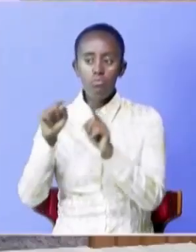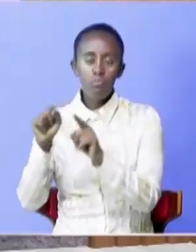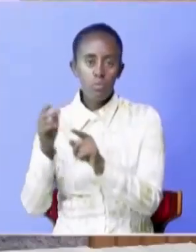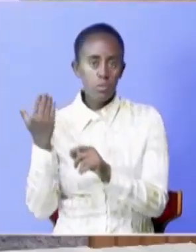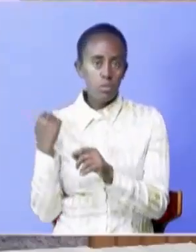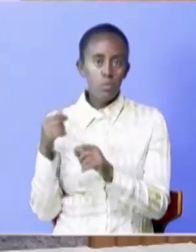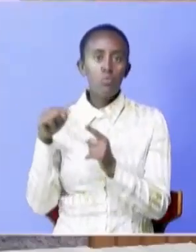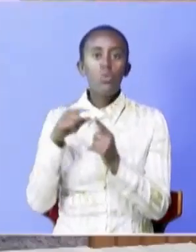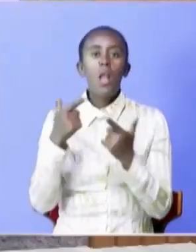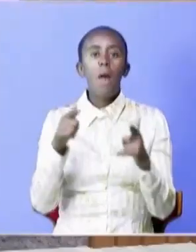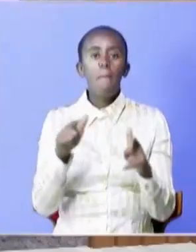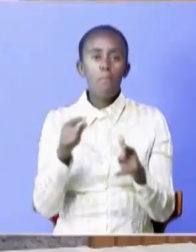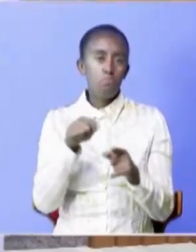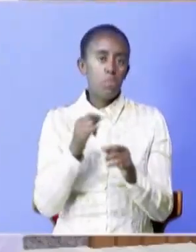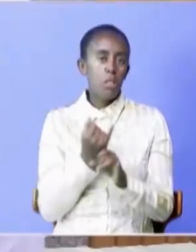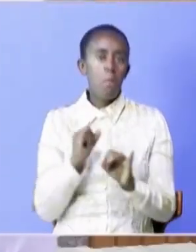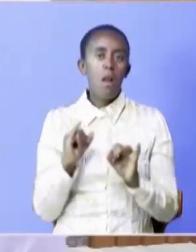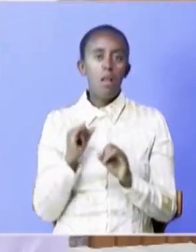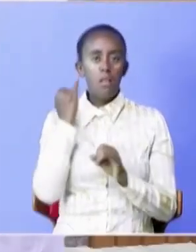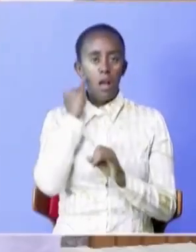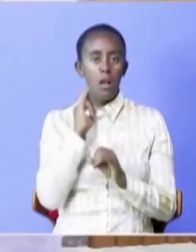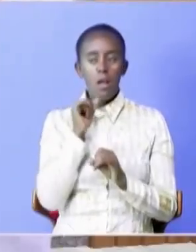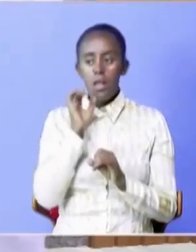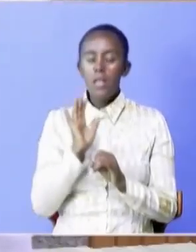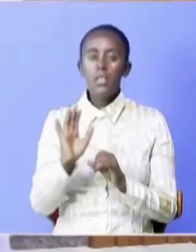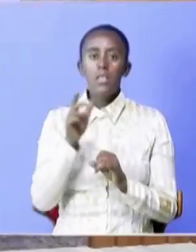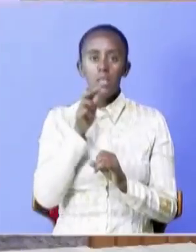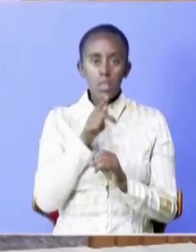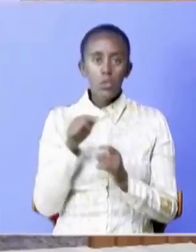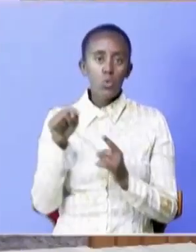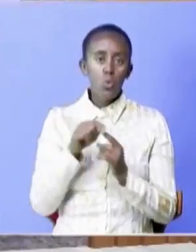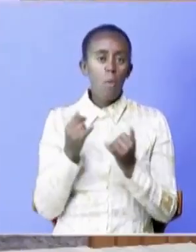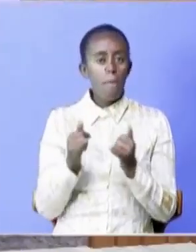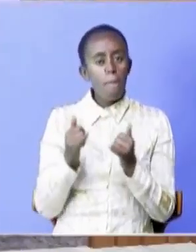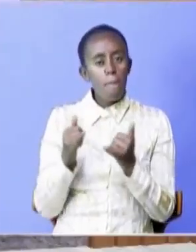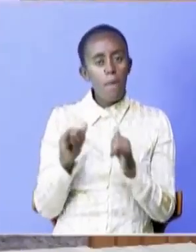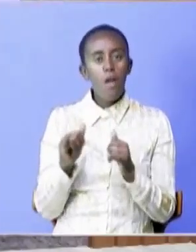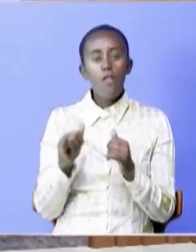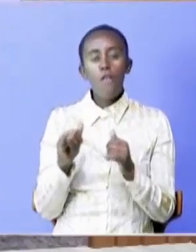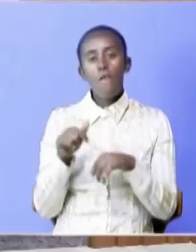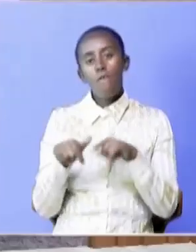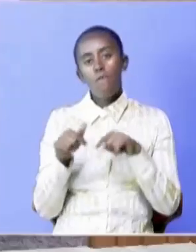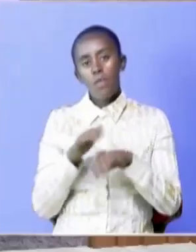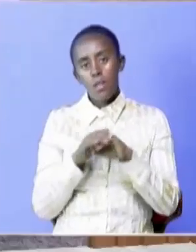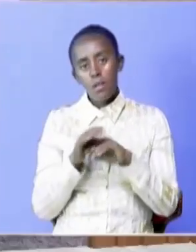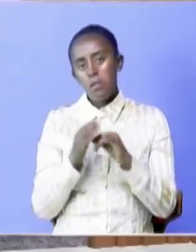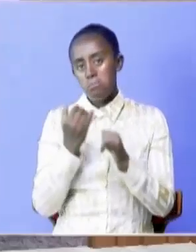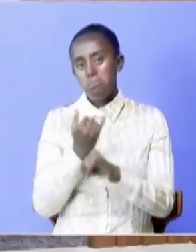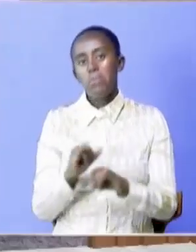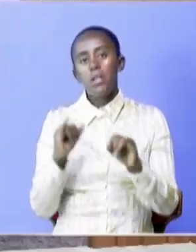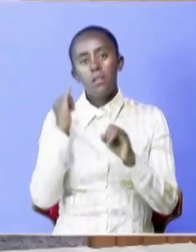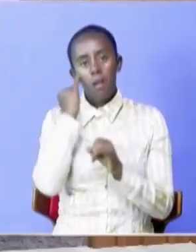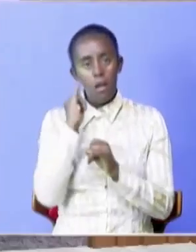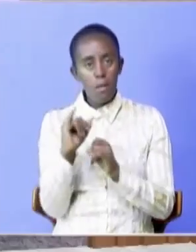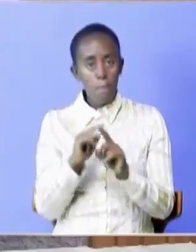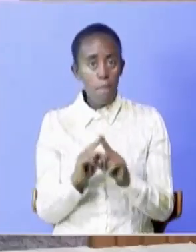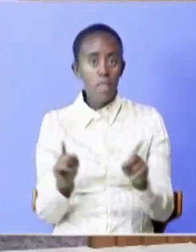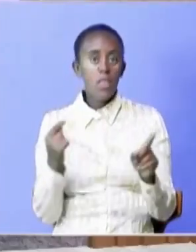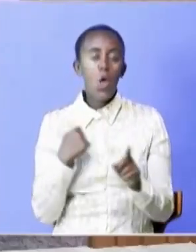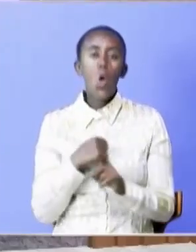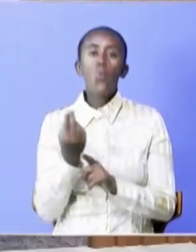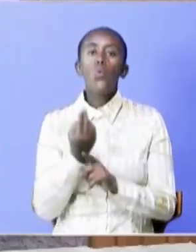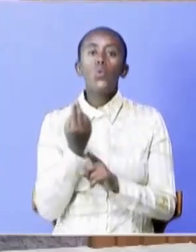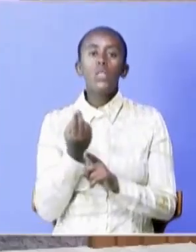That is an independent idea. Her sister went to play football. Again, an independent idea, but we used